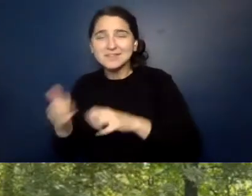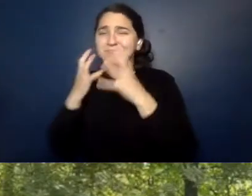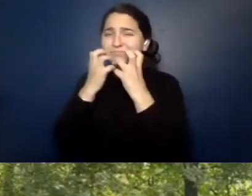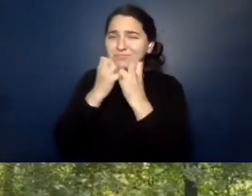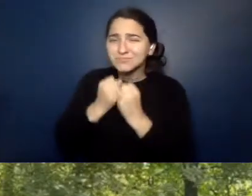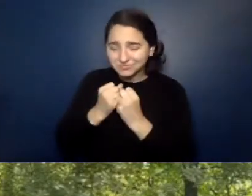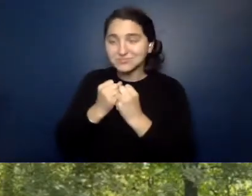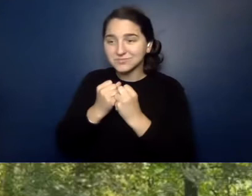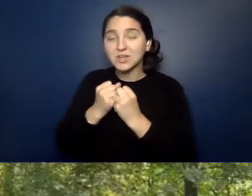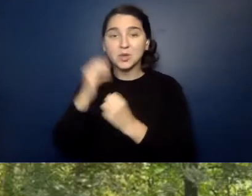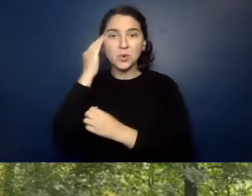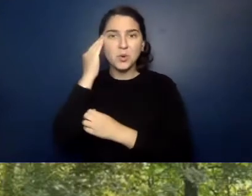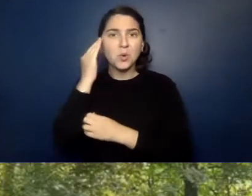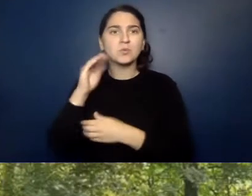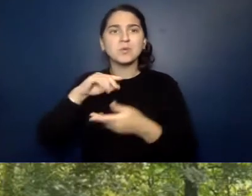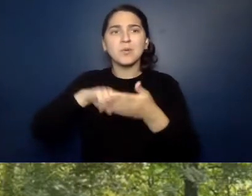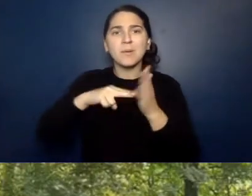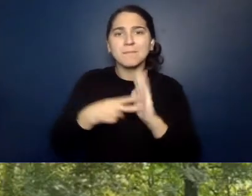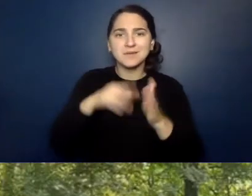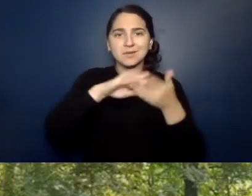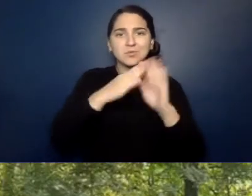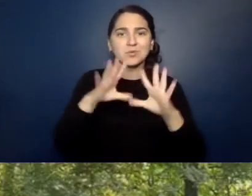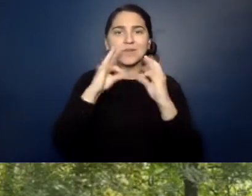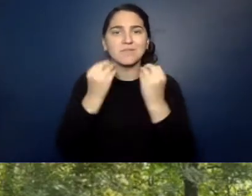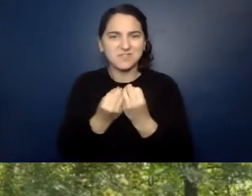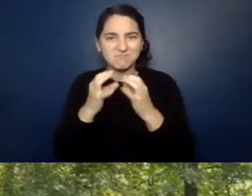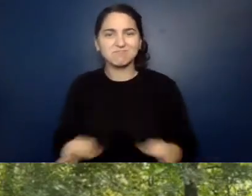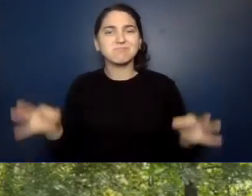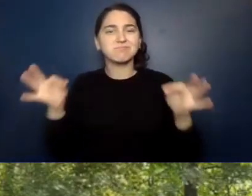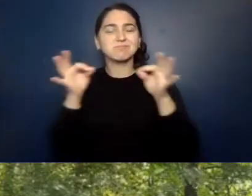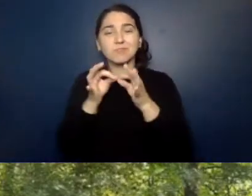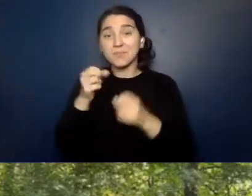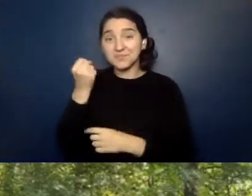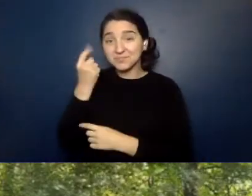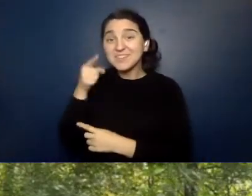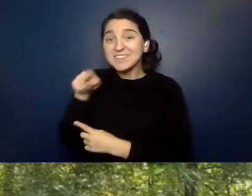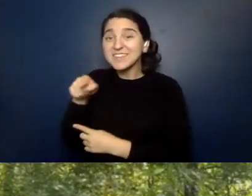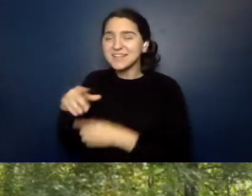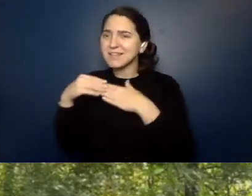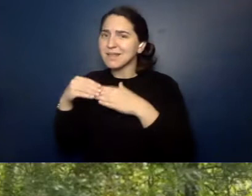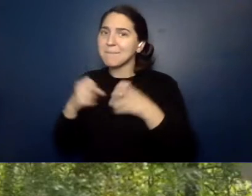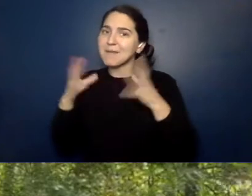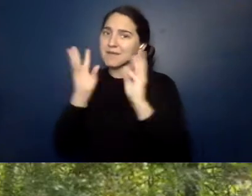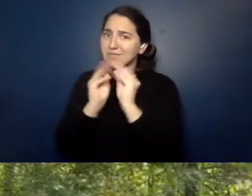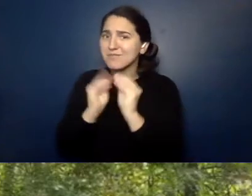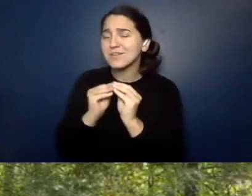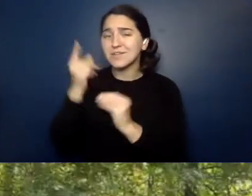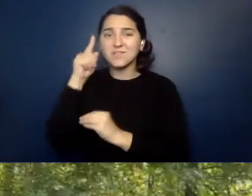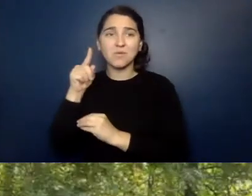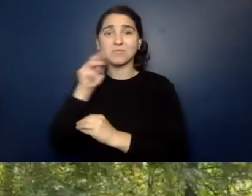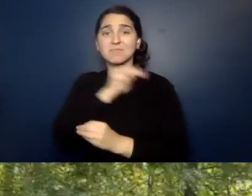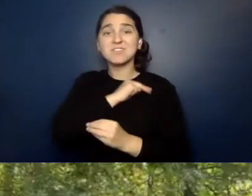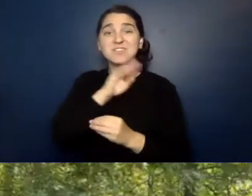broader family. He has led conferences for missionary children and on topics